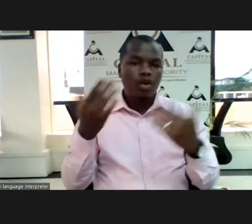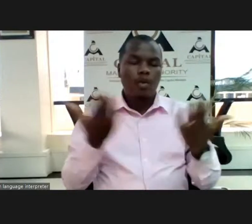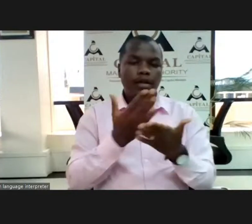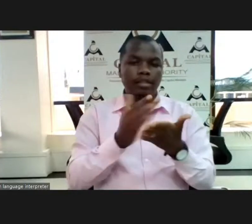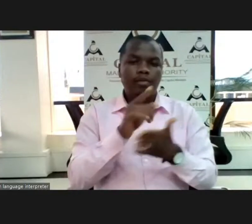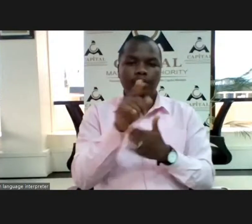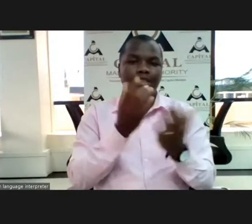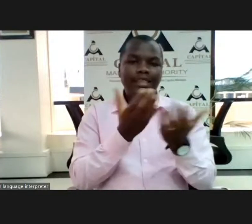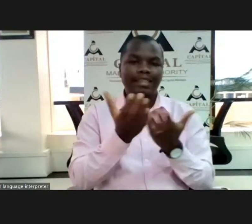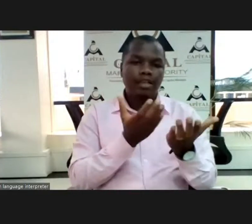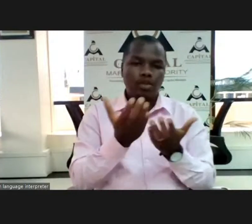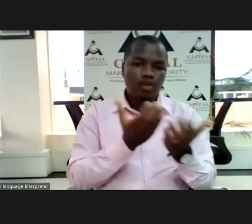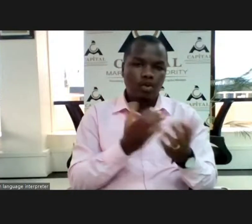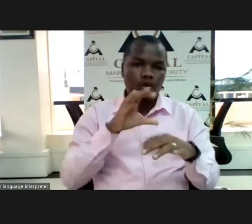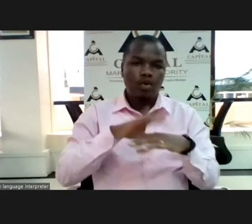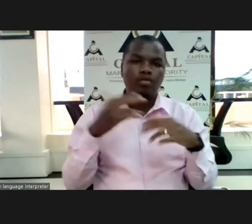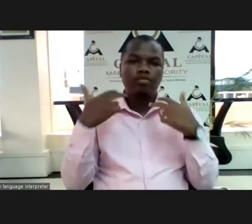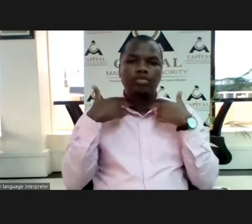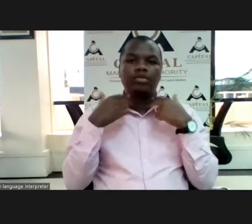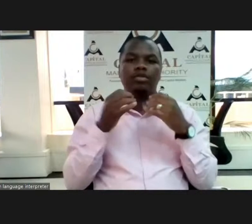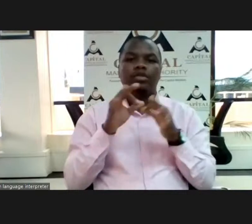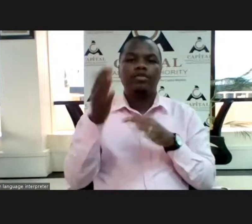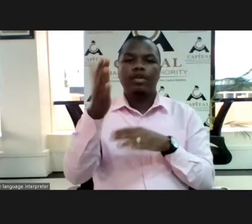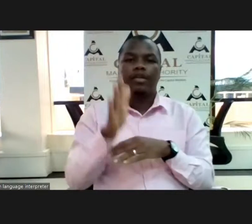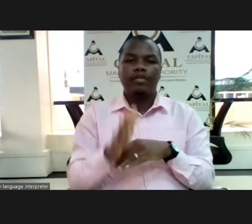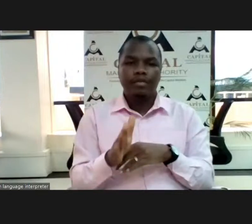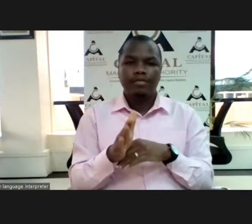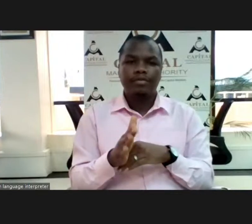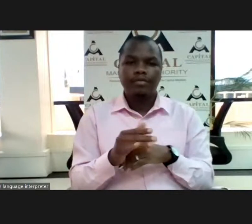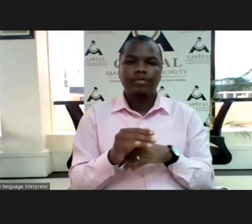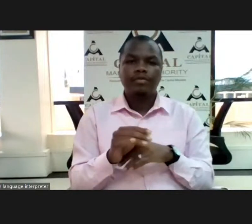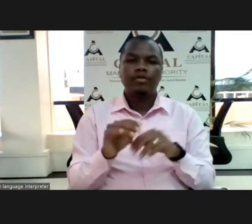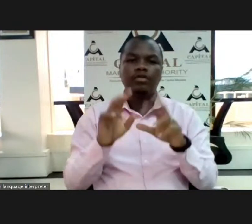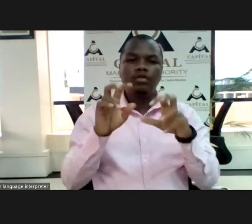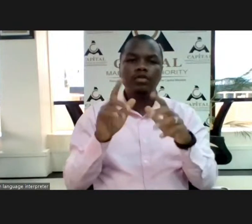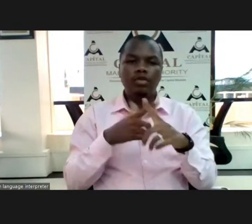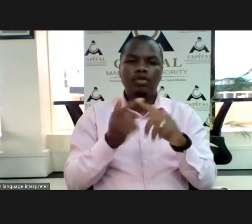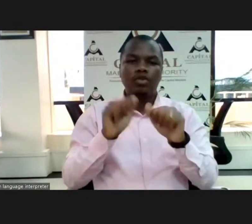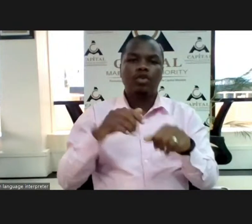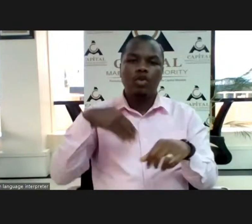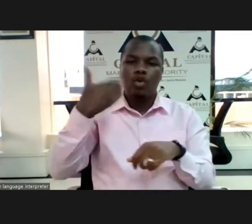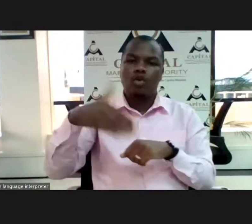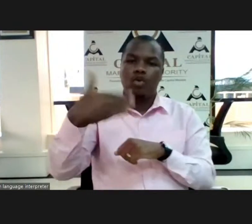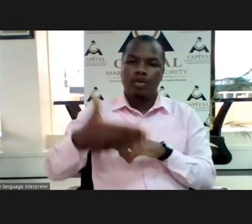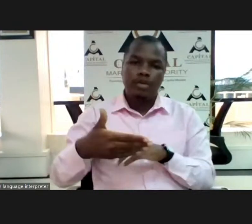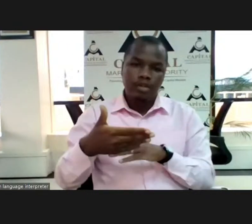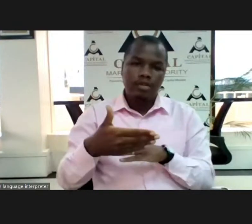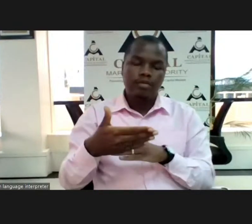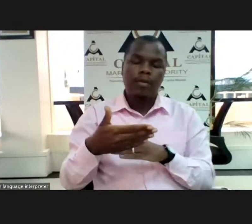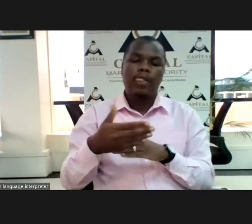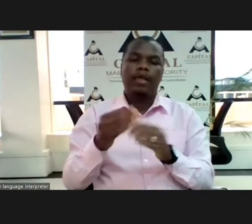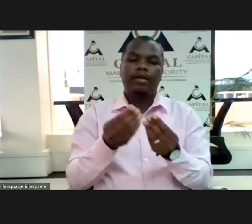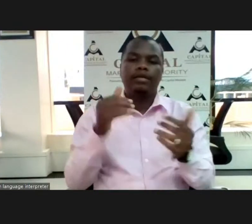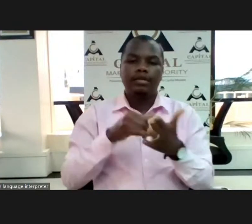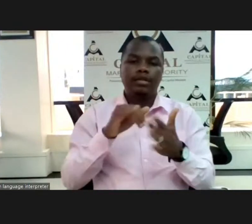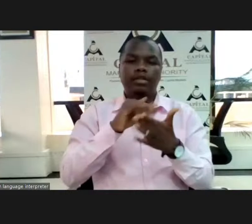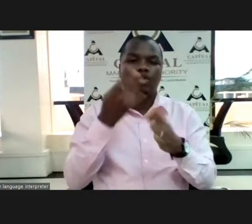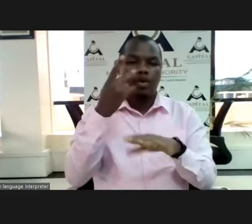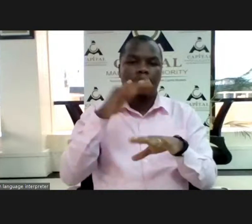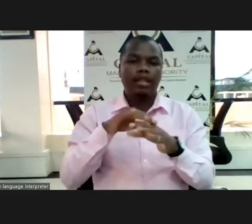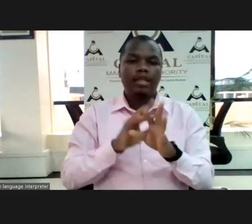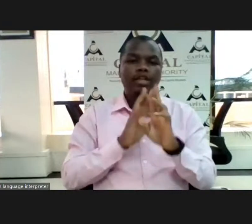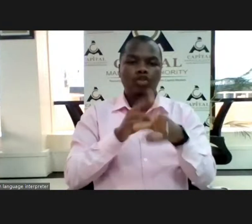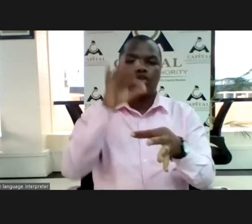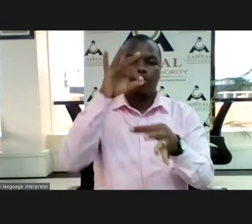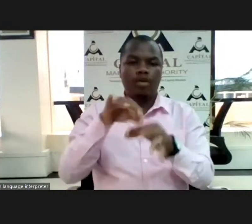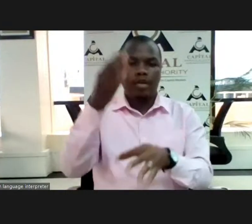those transactions got stuck, or if there was an issue, then we can always address it. So just looking at the poll